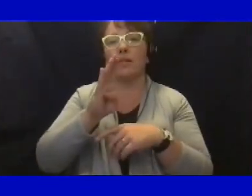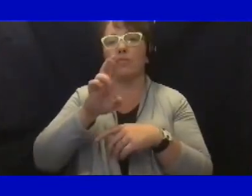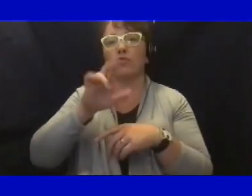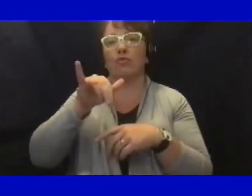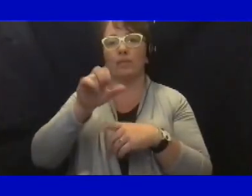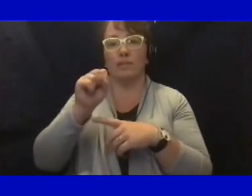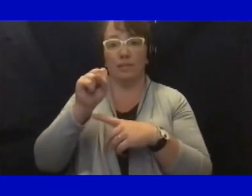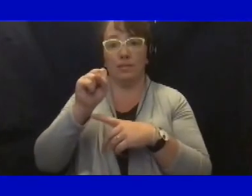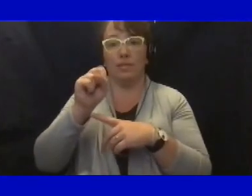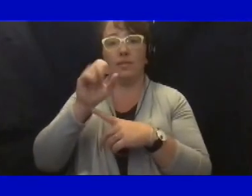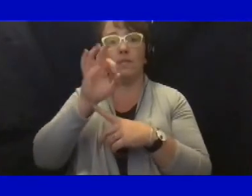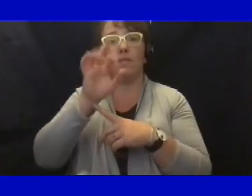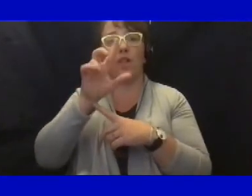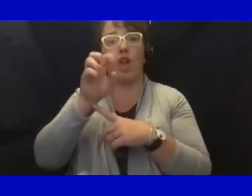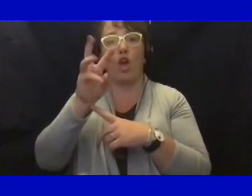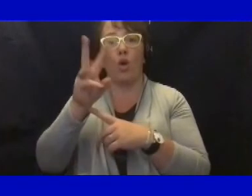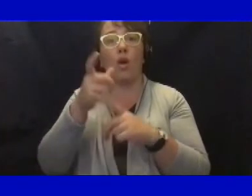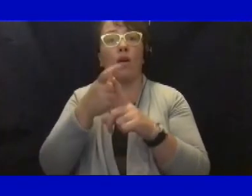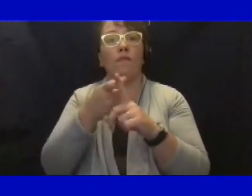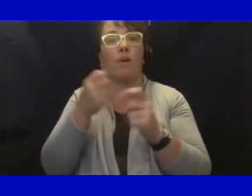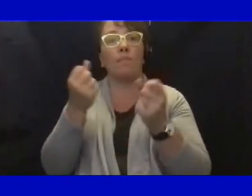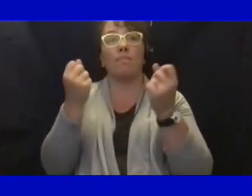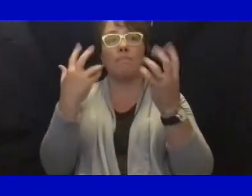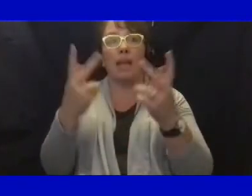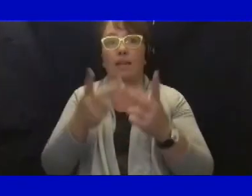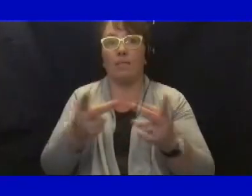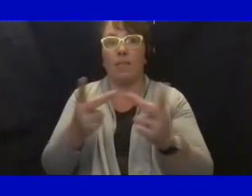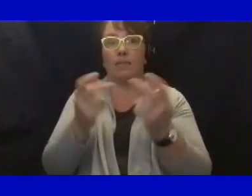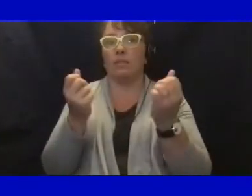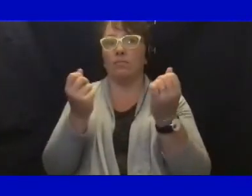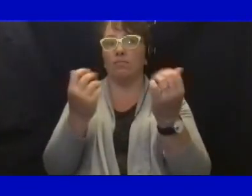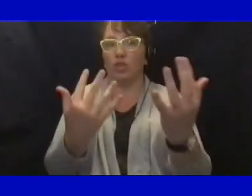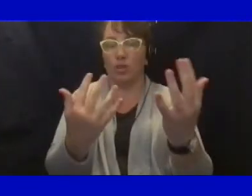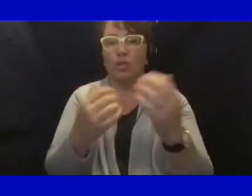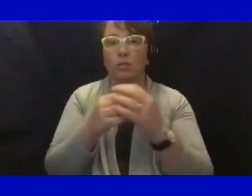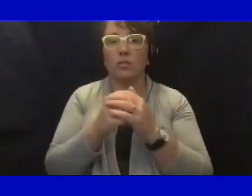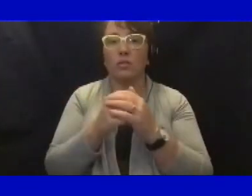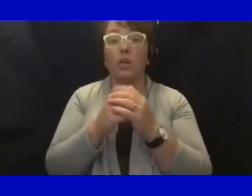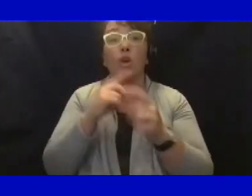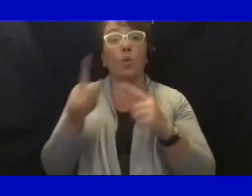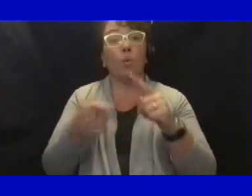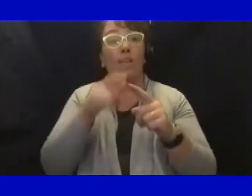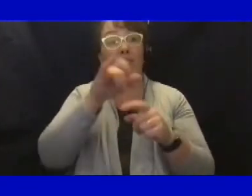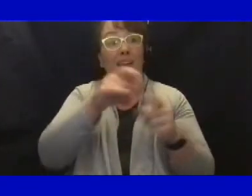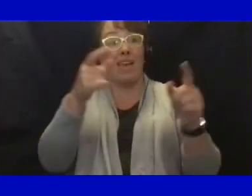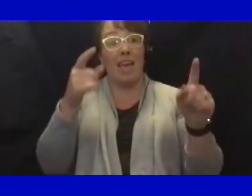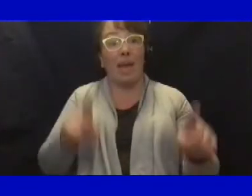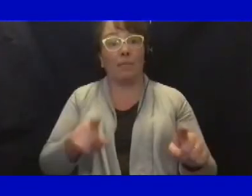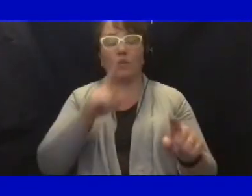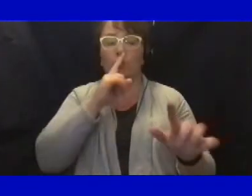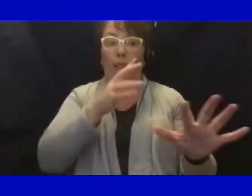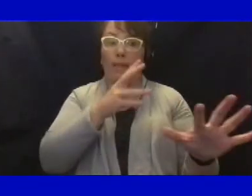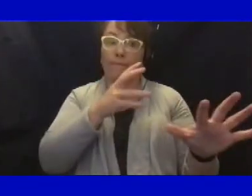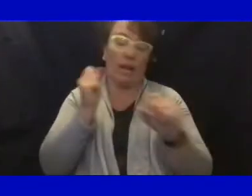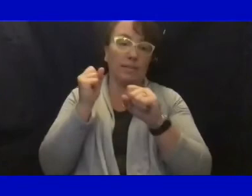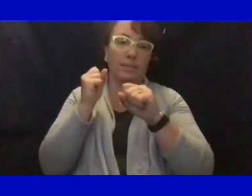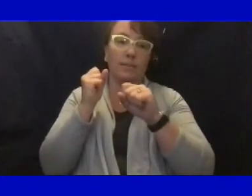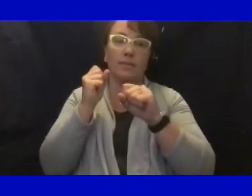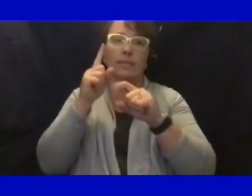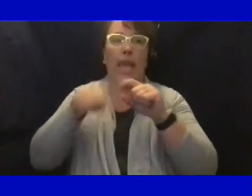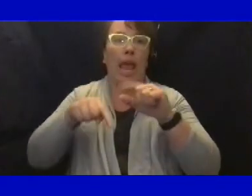canyons that have been burned. And when these flash floods and mud flows and debris flows happen, they happen very quickly. You cannot outrun